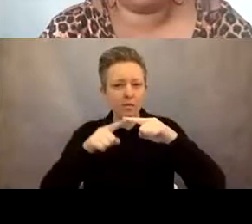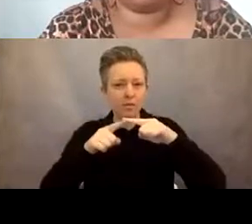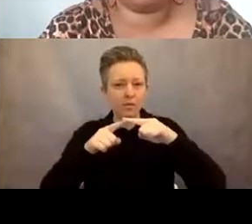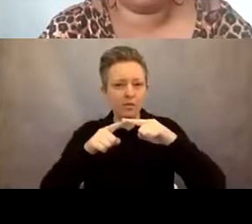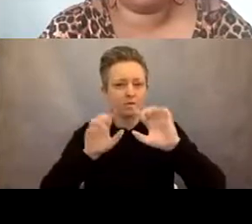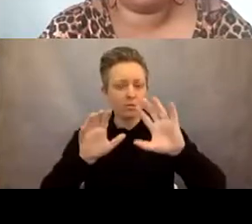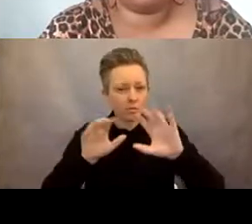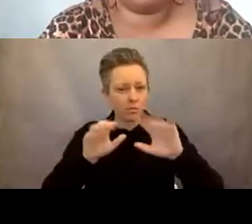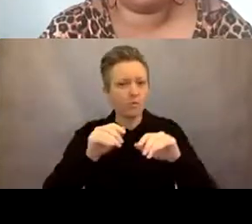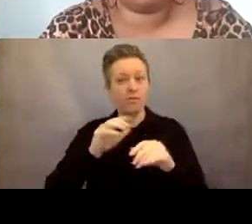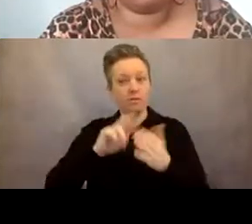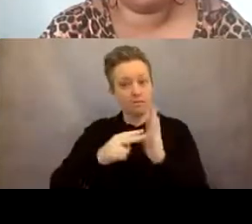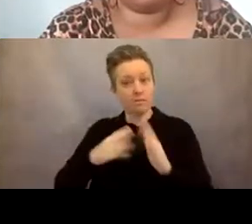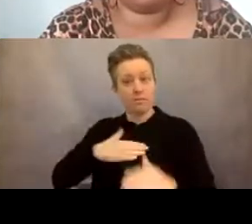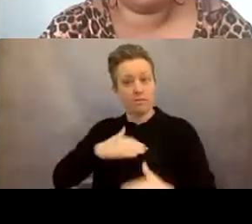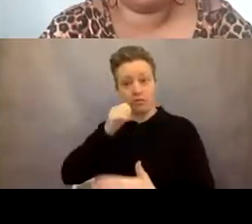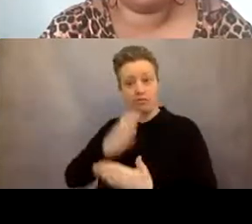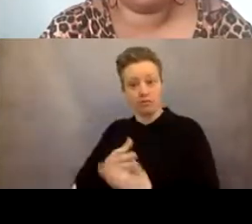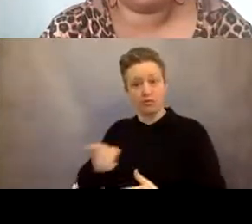their kids.